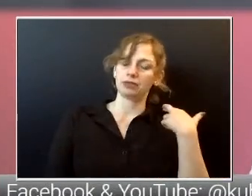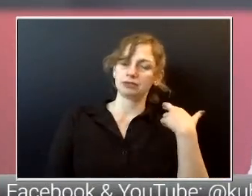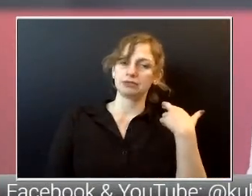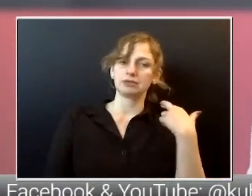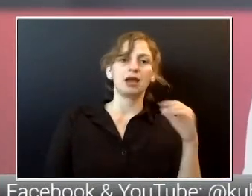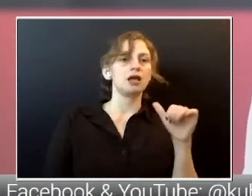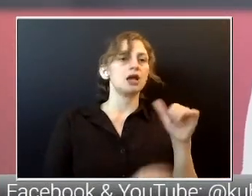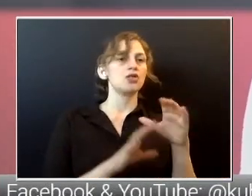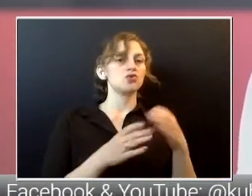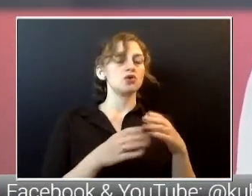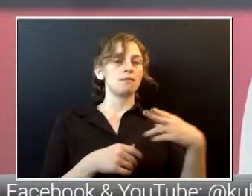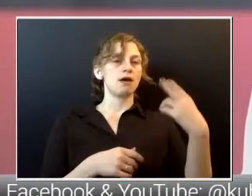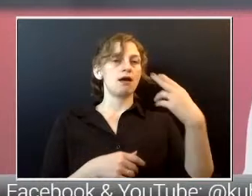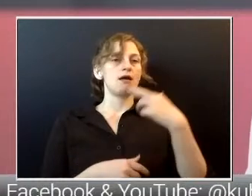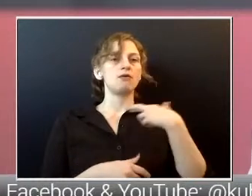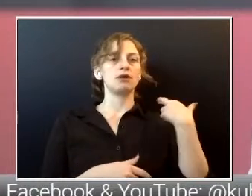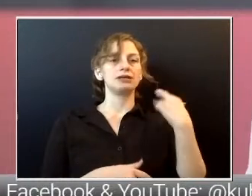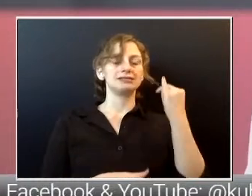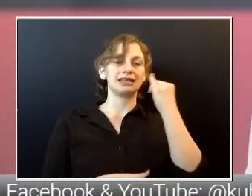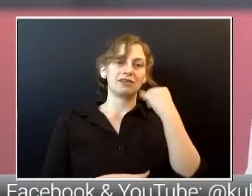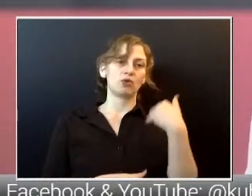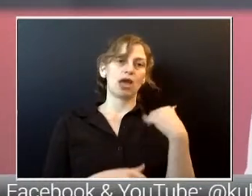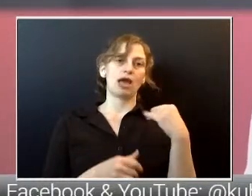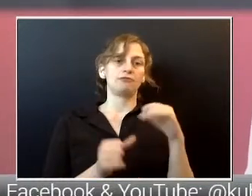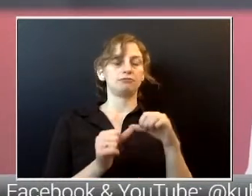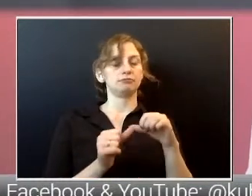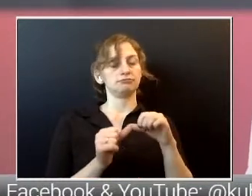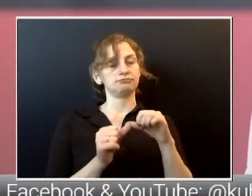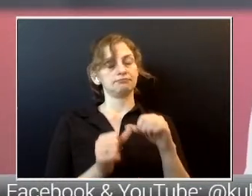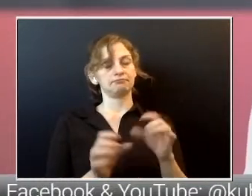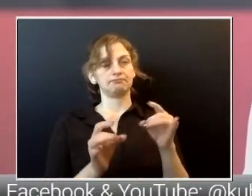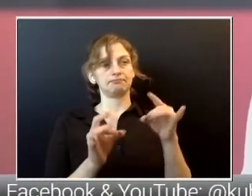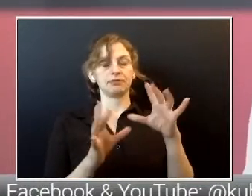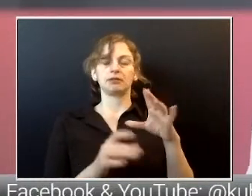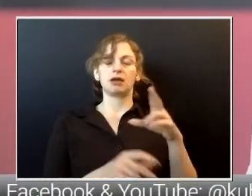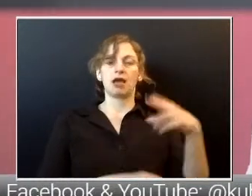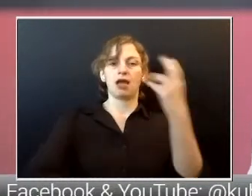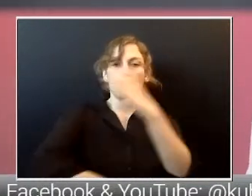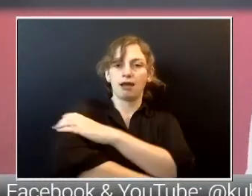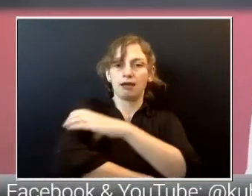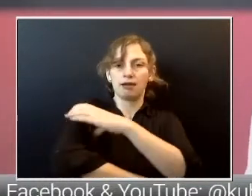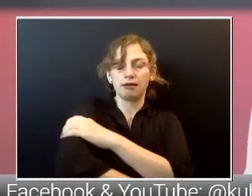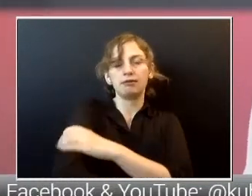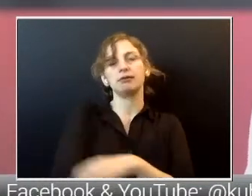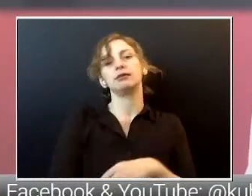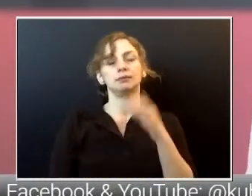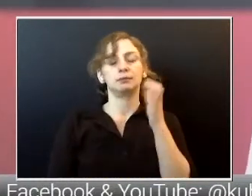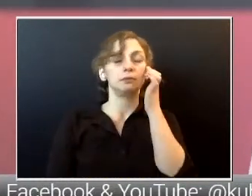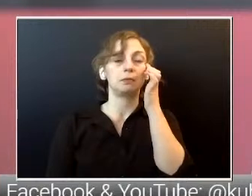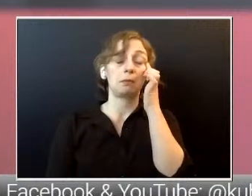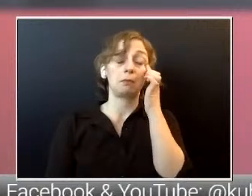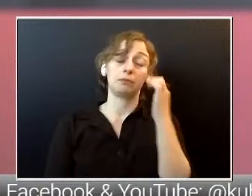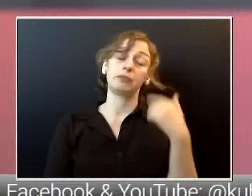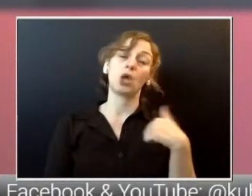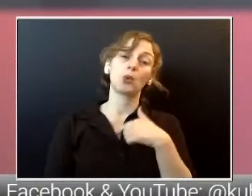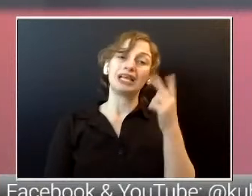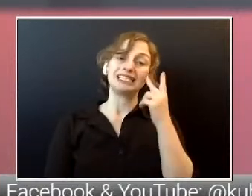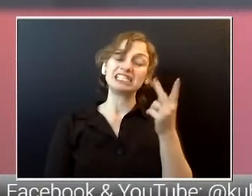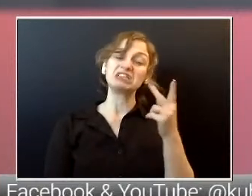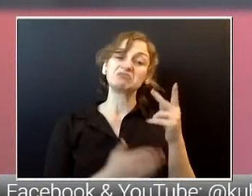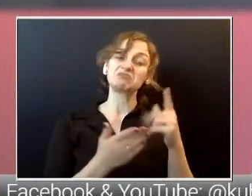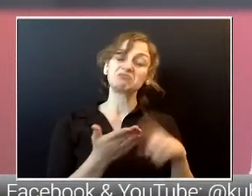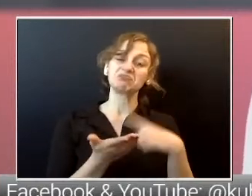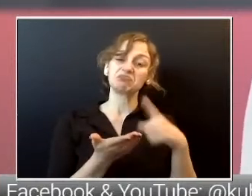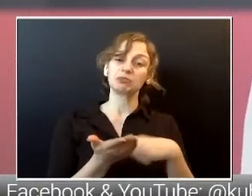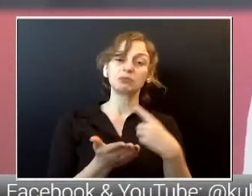risk is people with malignant hypertension. So if someone, and we see this occasionally, even if they have a